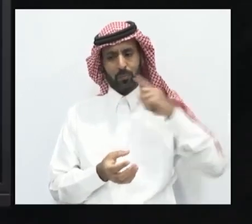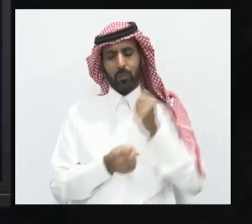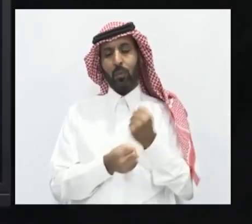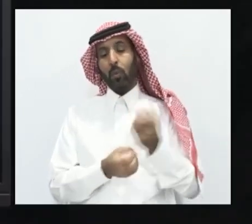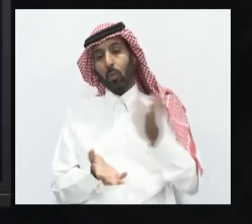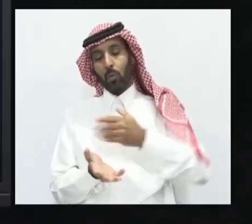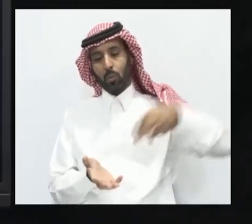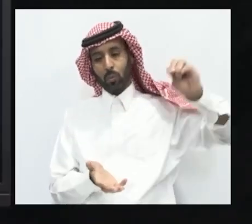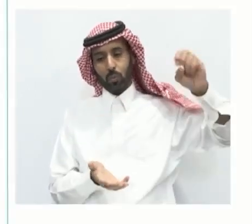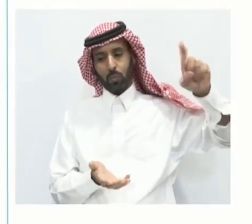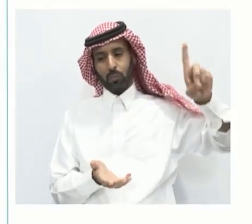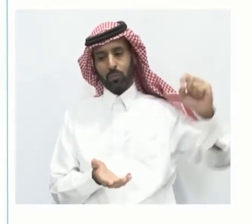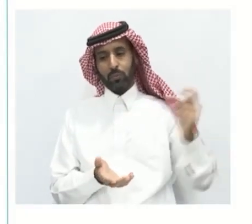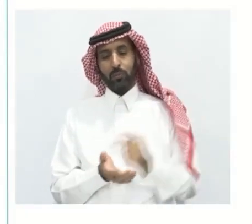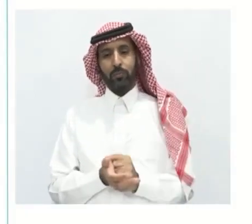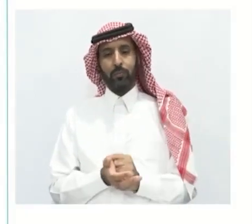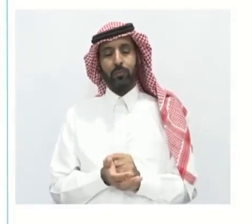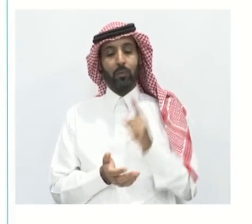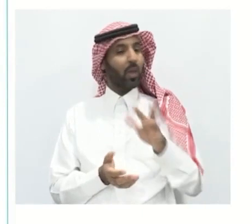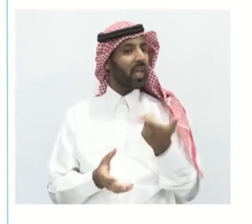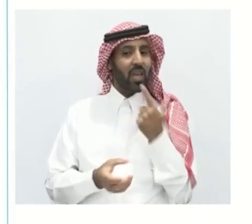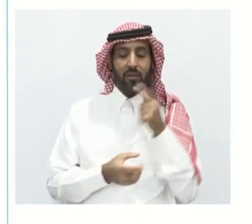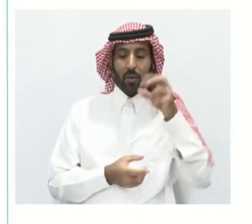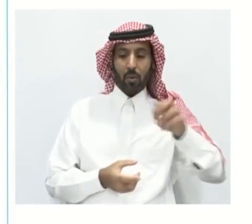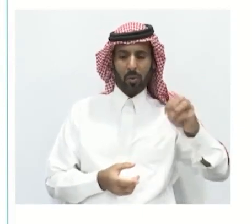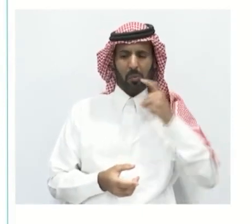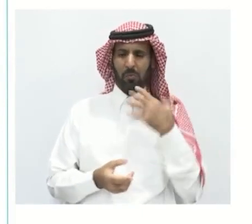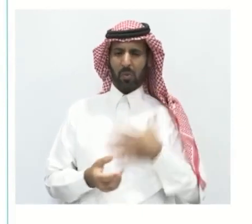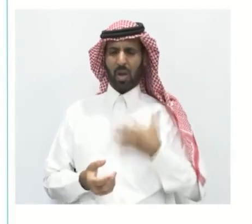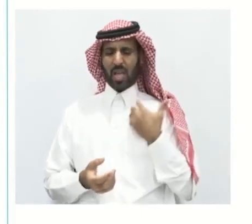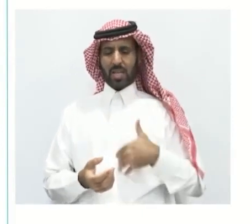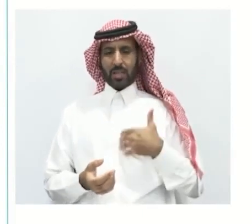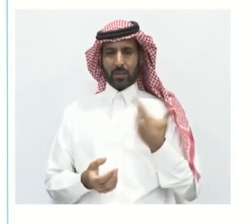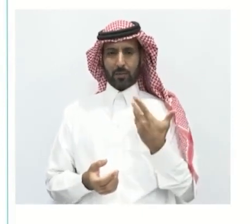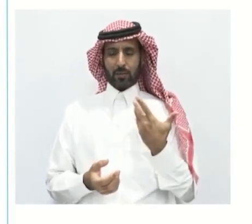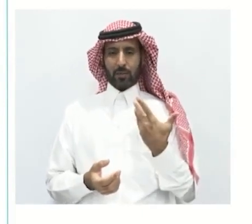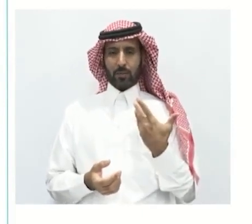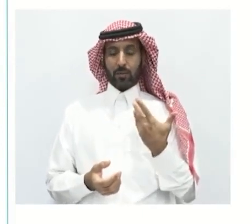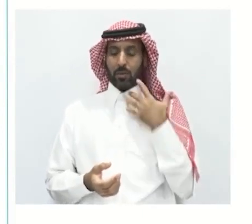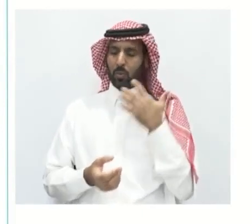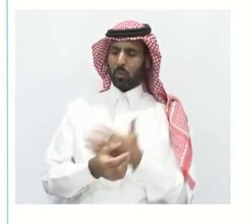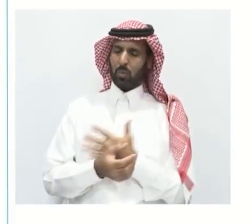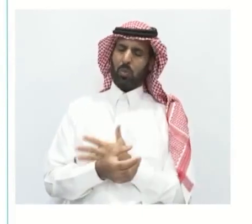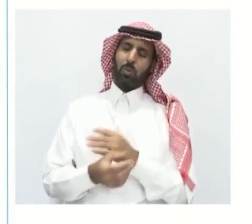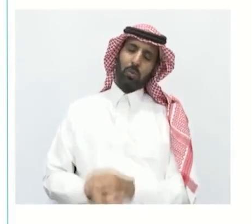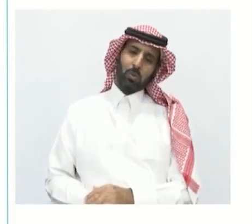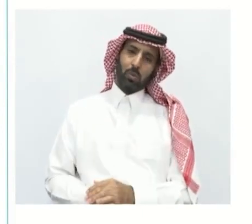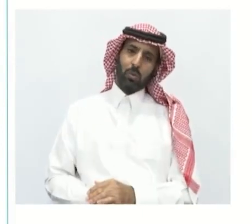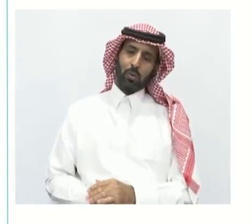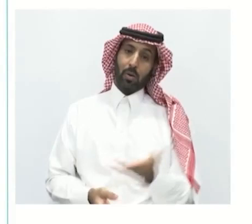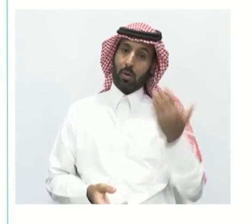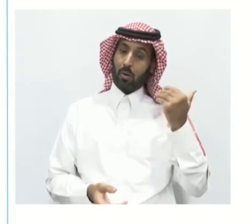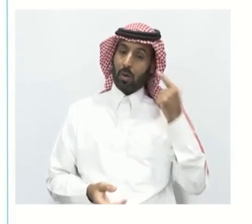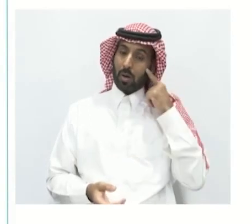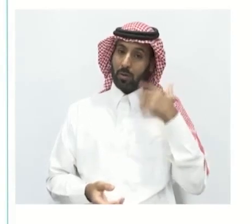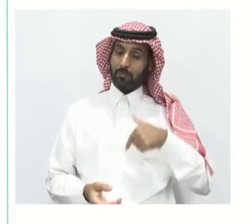would. Very good. How did Umar used to feel? So tired and more energy